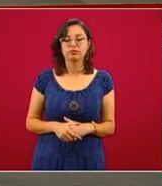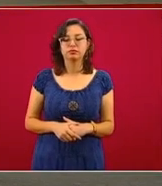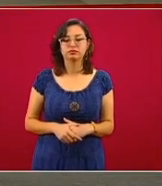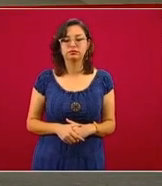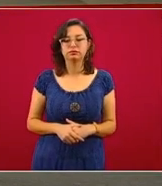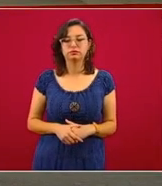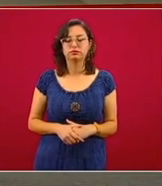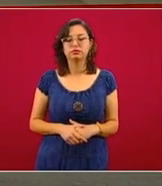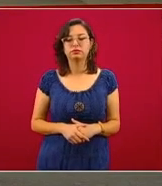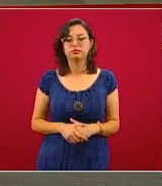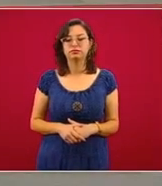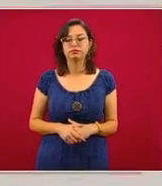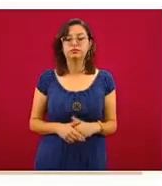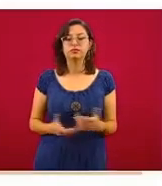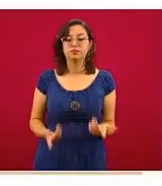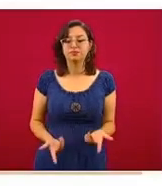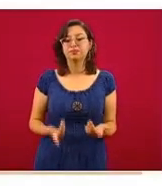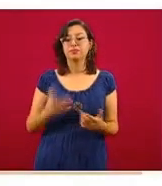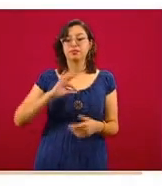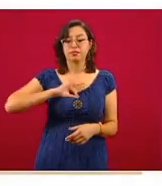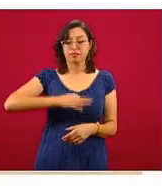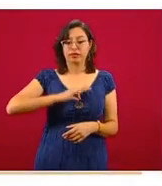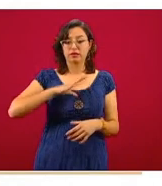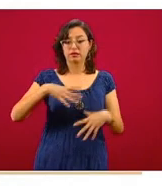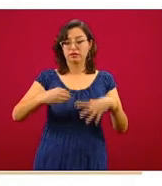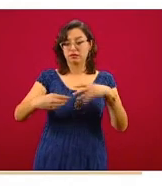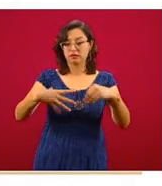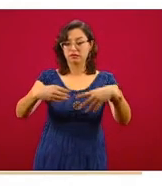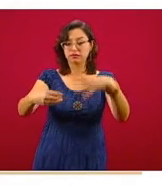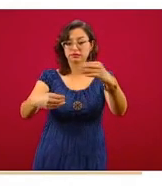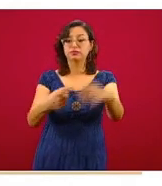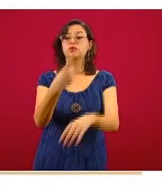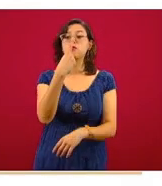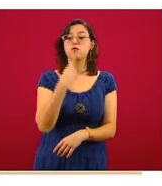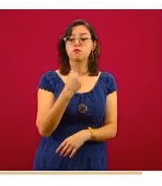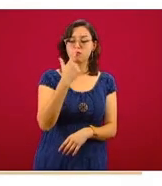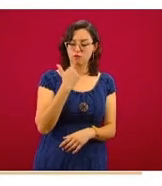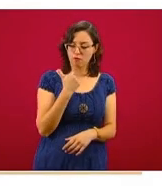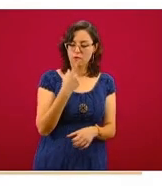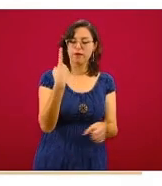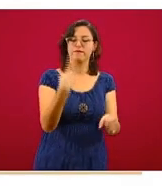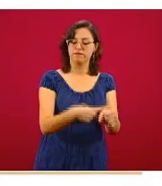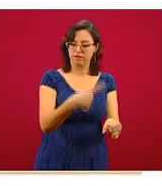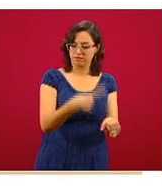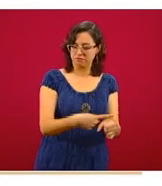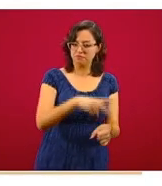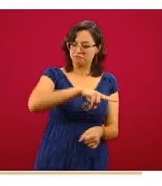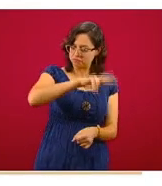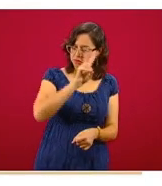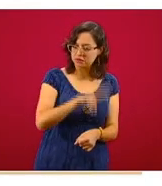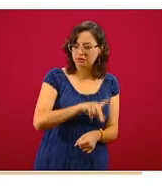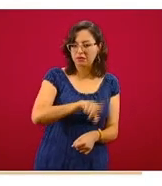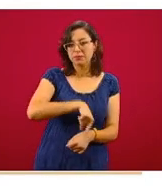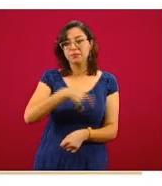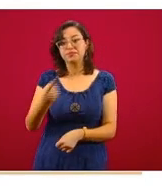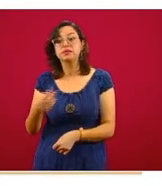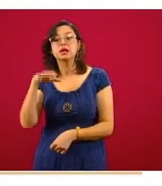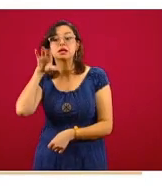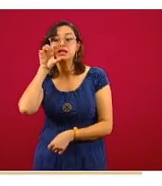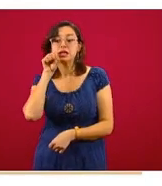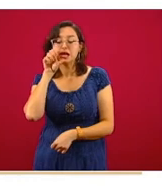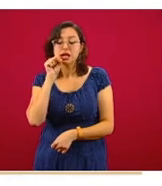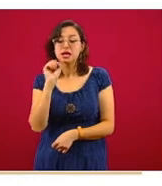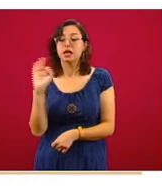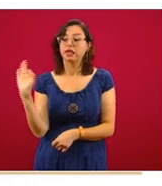results that come out during the upcoming days. Here we have the fatality. Sorry, here we have